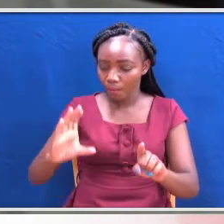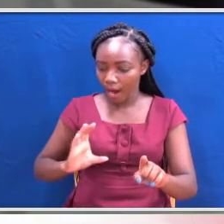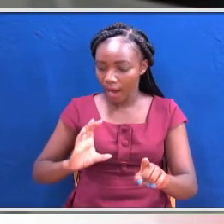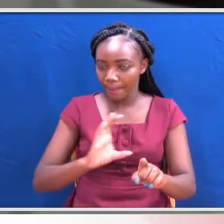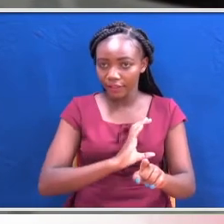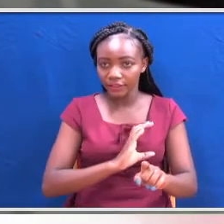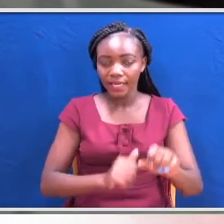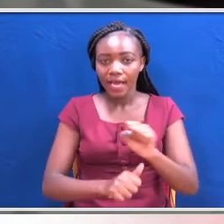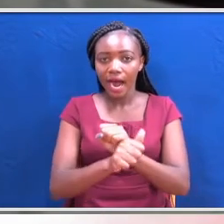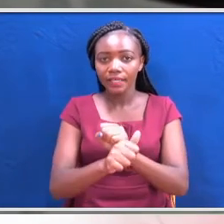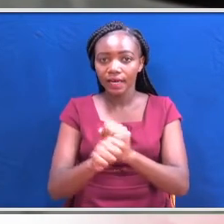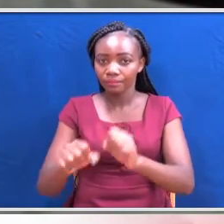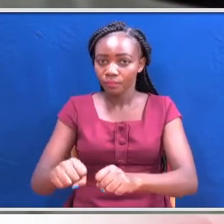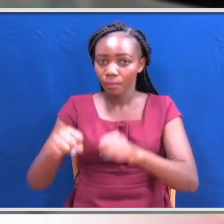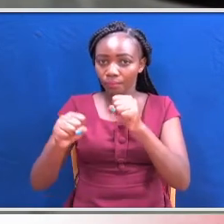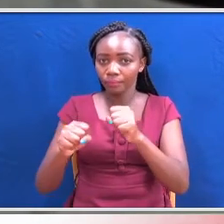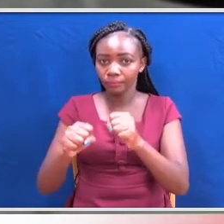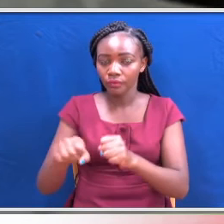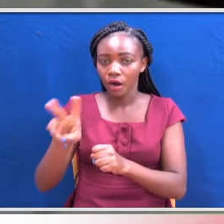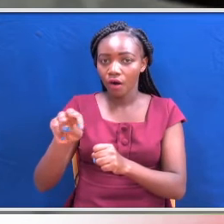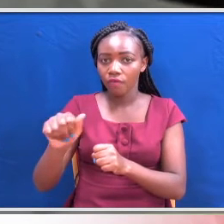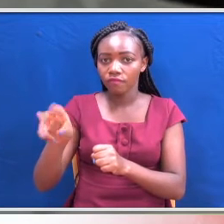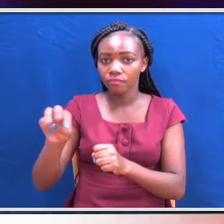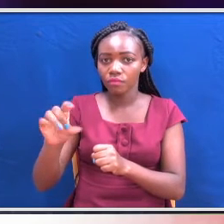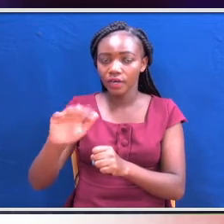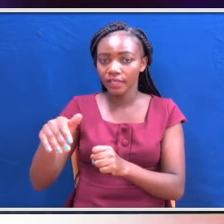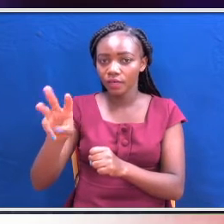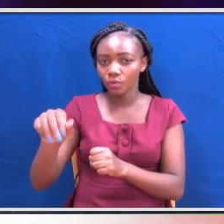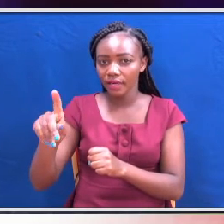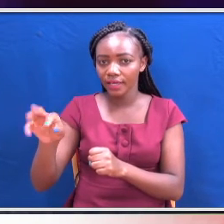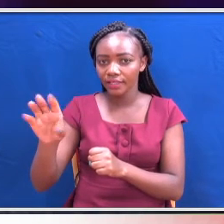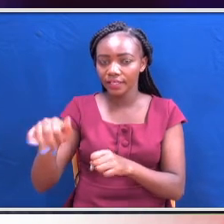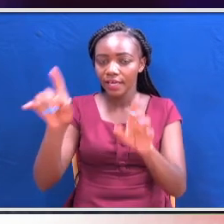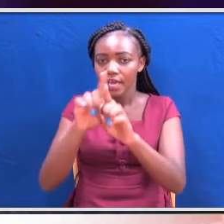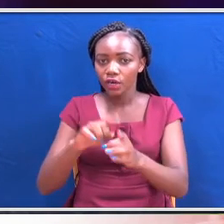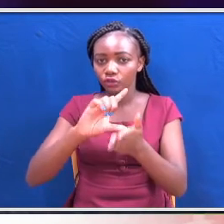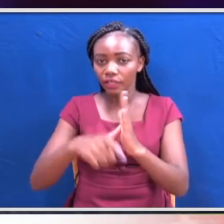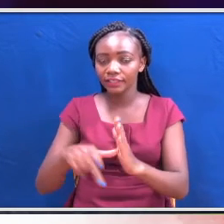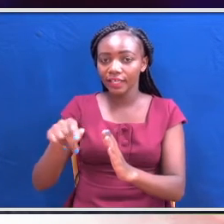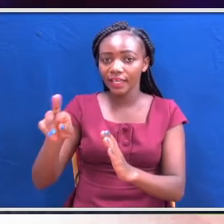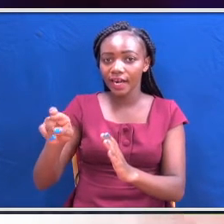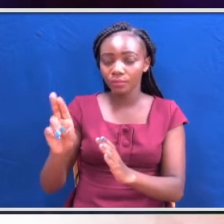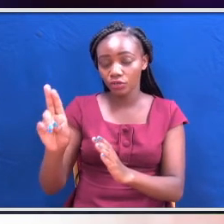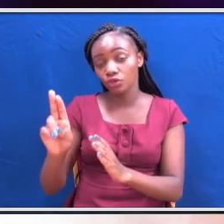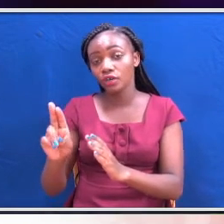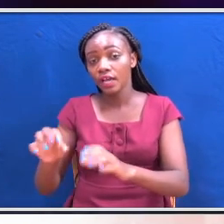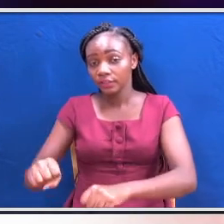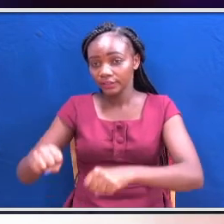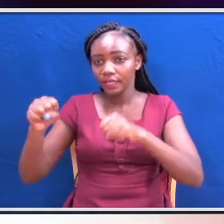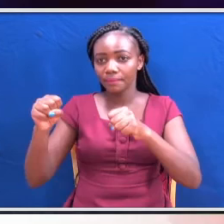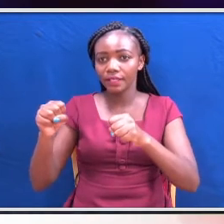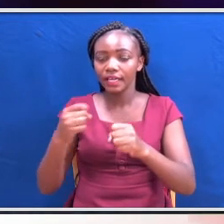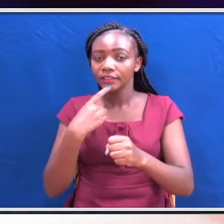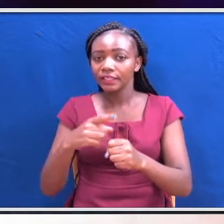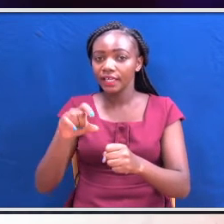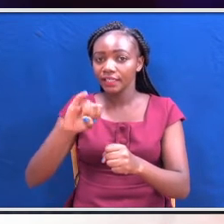under the chairmanship of Professor Moni Wekesa. In the letter, Kenya Rugby Union Chairman Odur Gangla told JSC